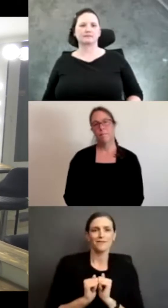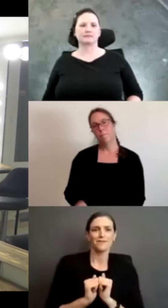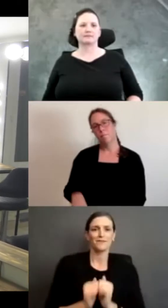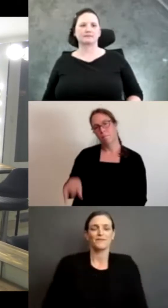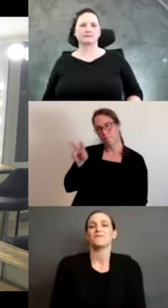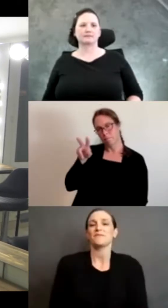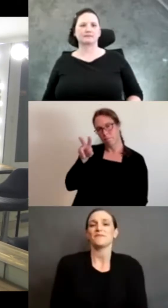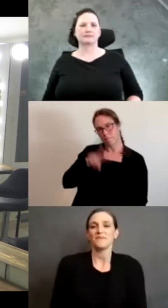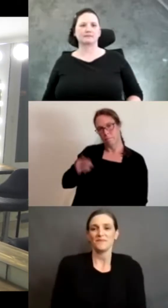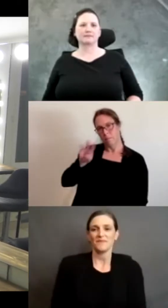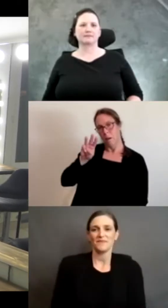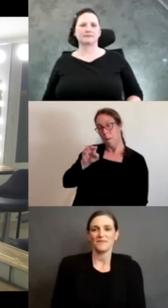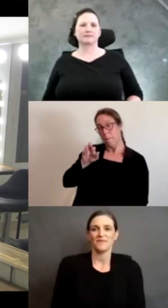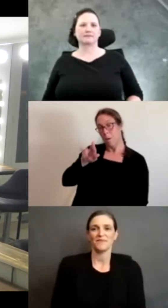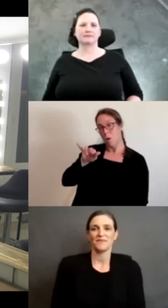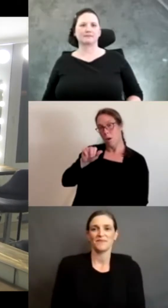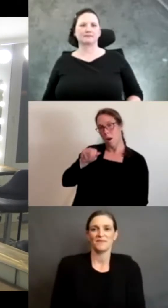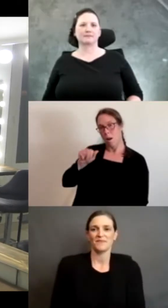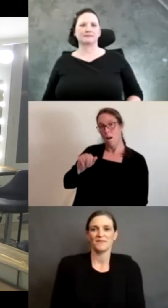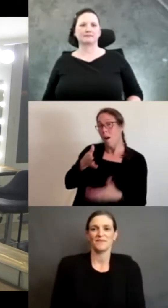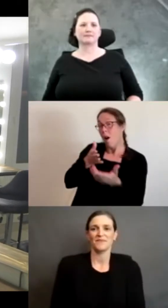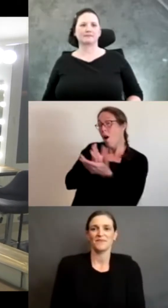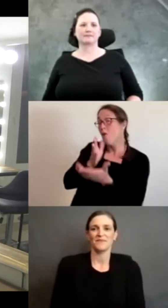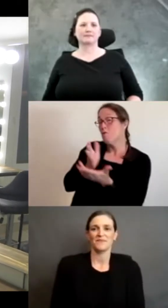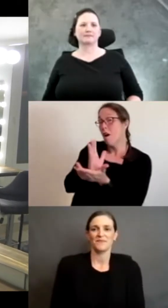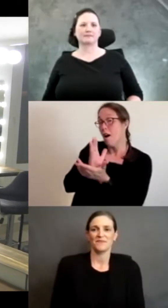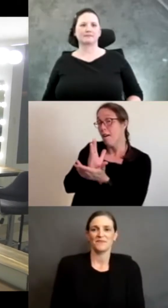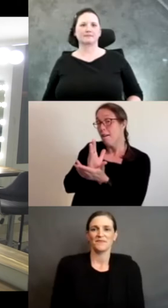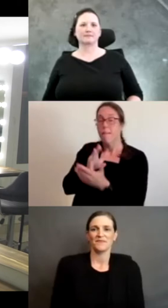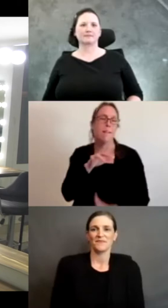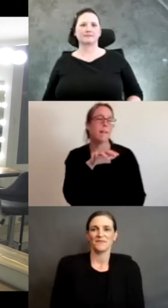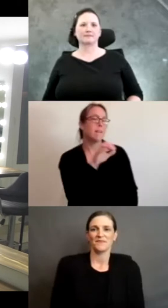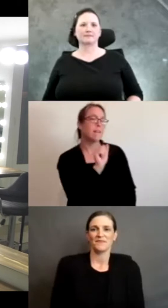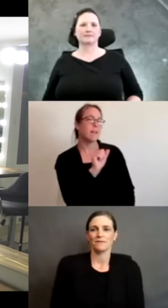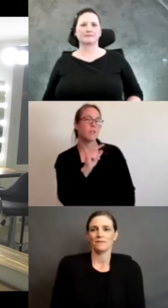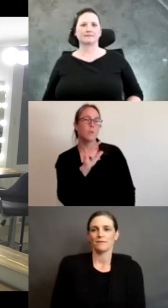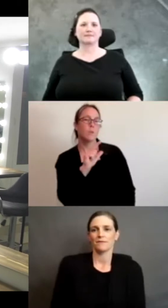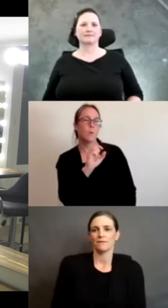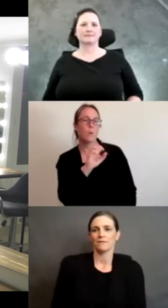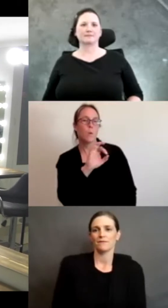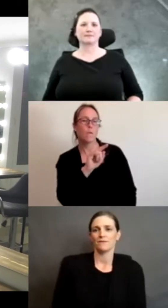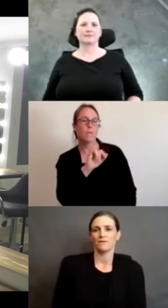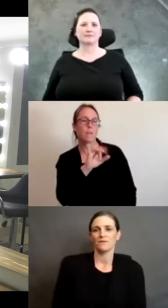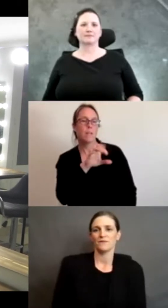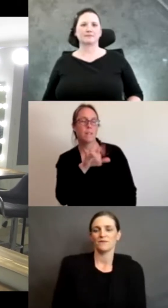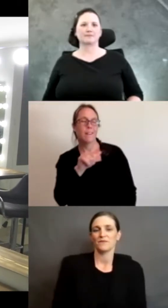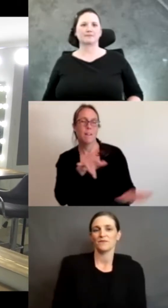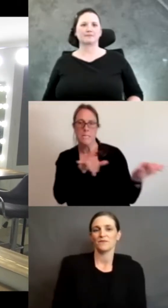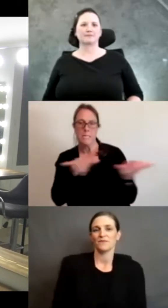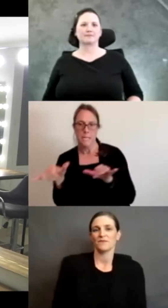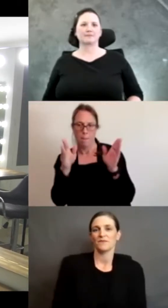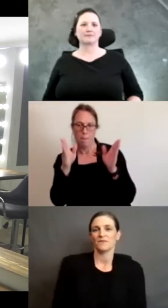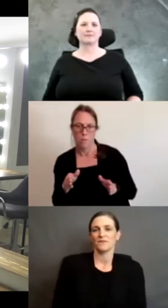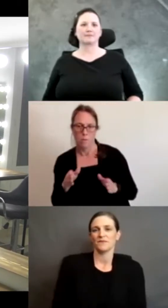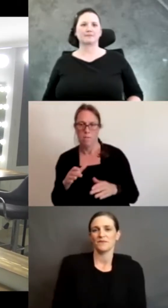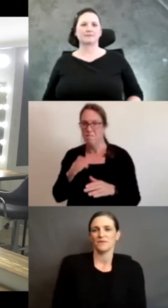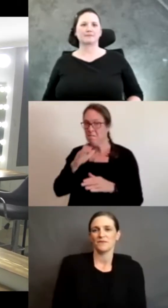right, it's wrong. Yes, Goof Tilda. It's not all right at all.